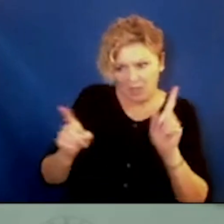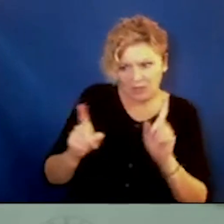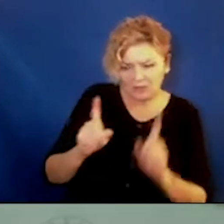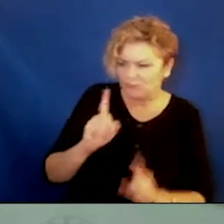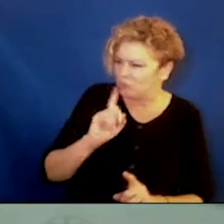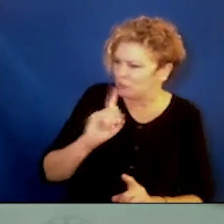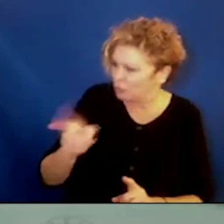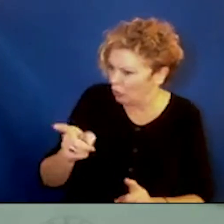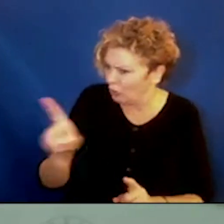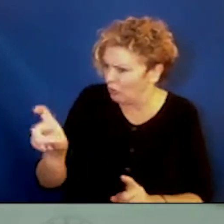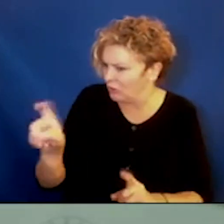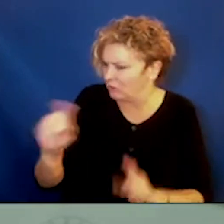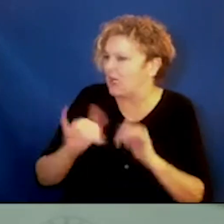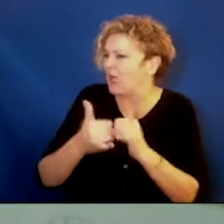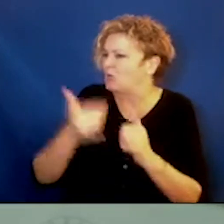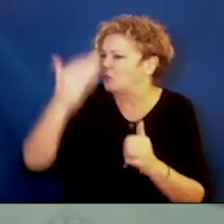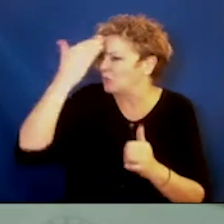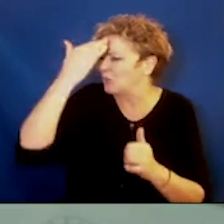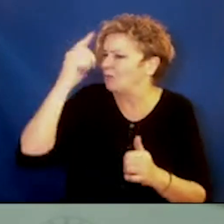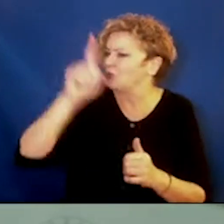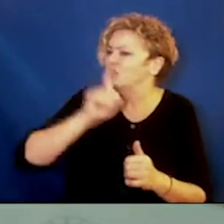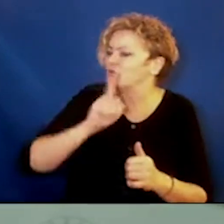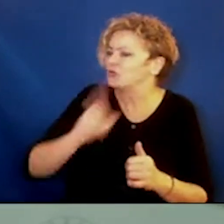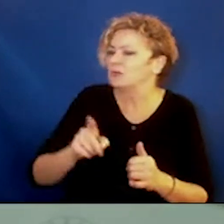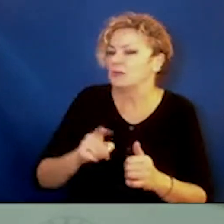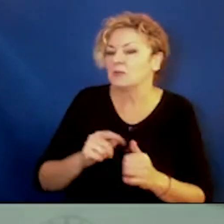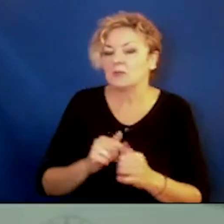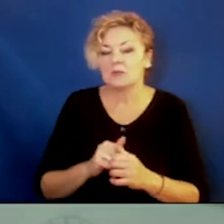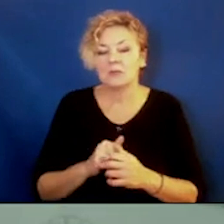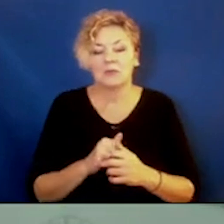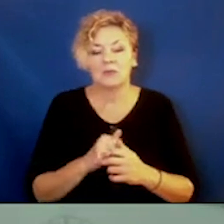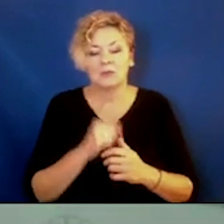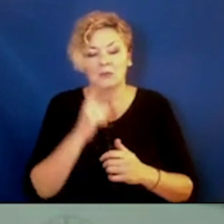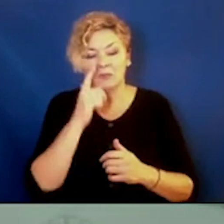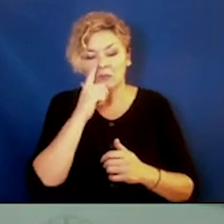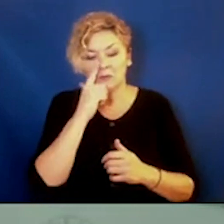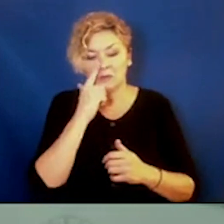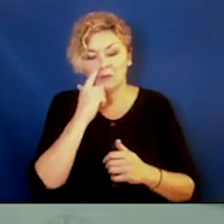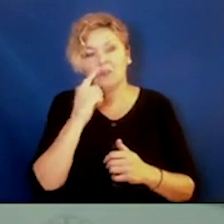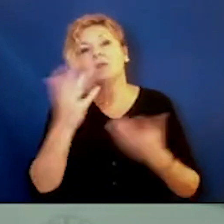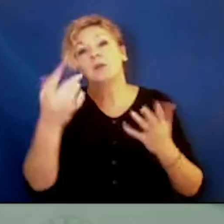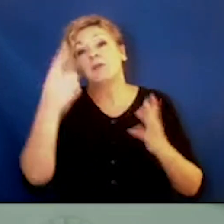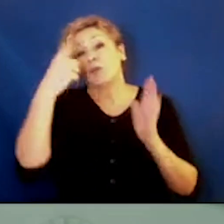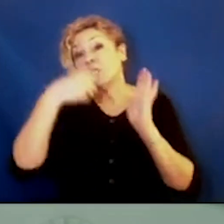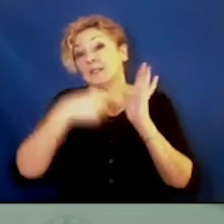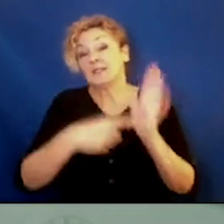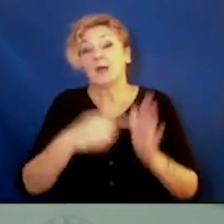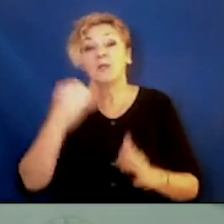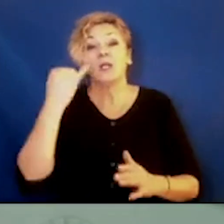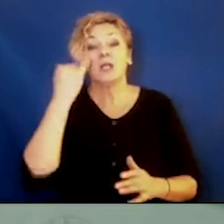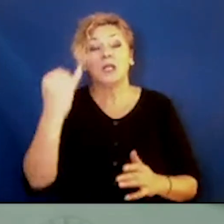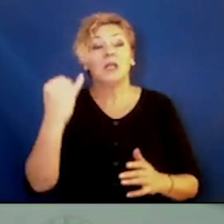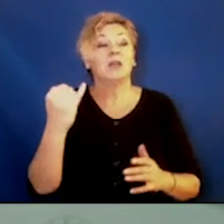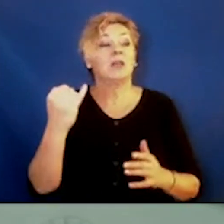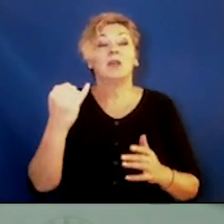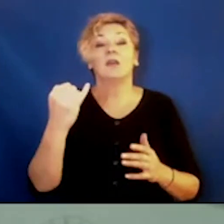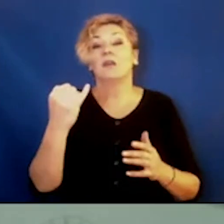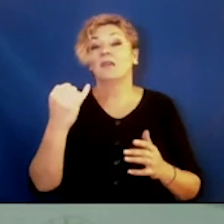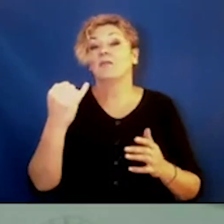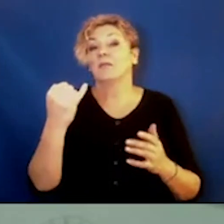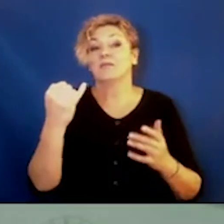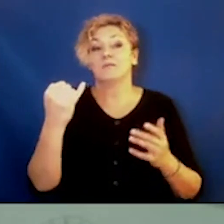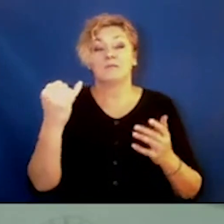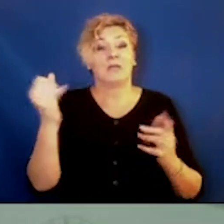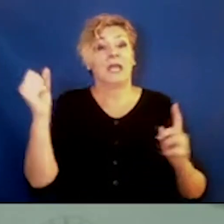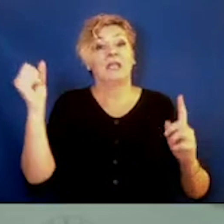Jen? Yes, please. Sure, go ahead. As you said, contact tracing can be difficult, and there are a lot